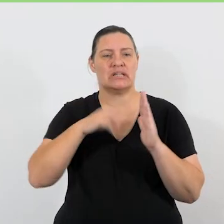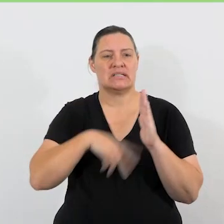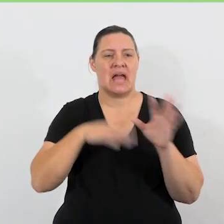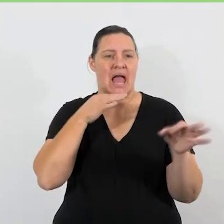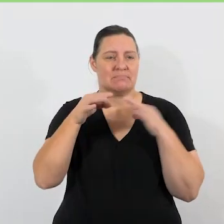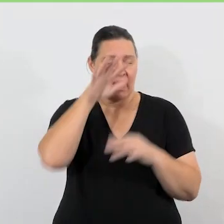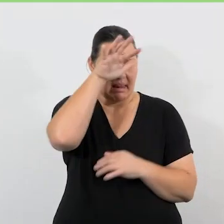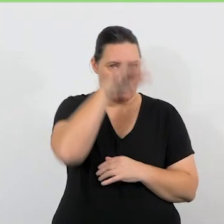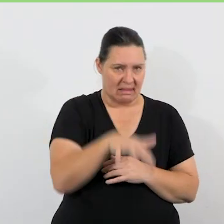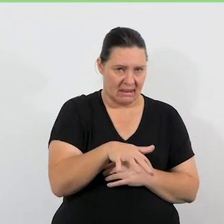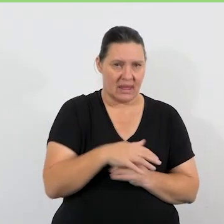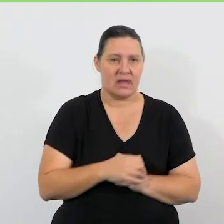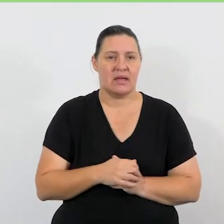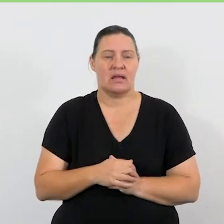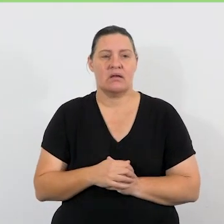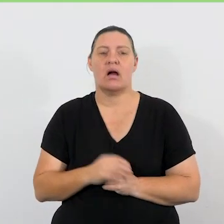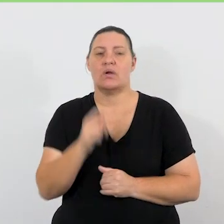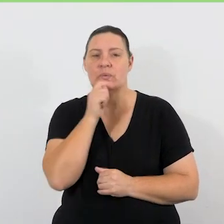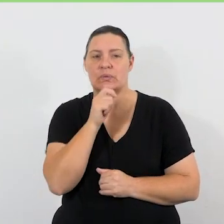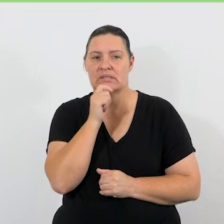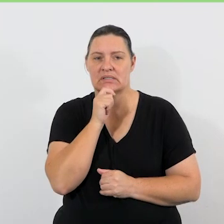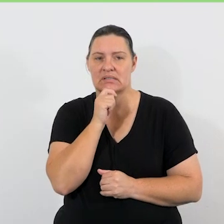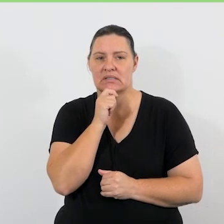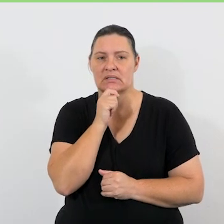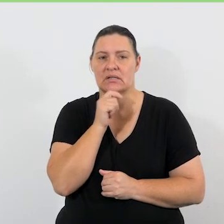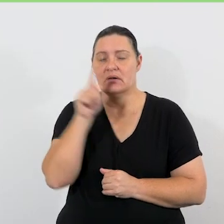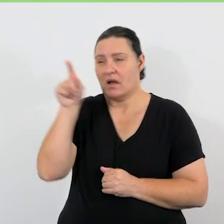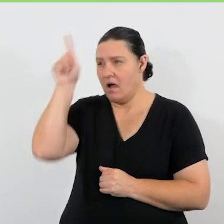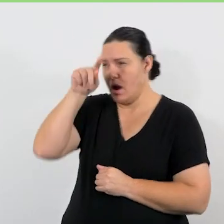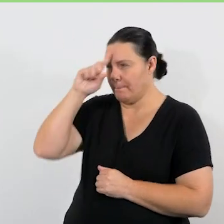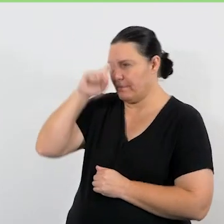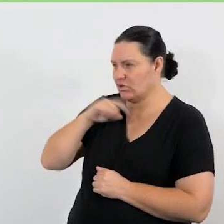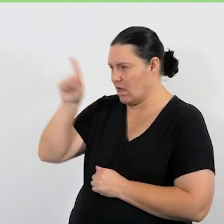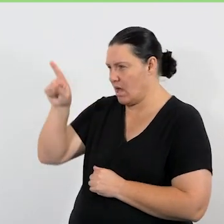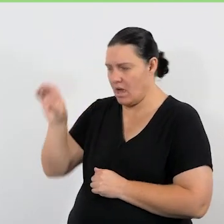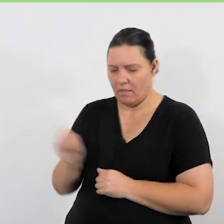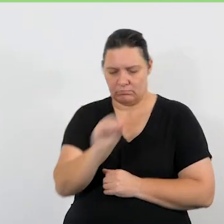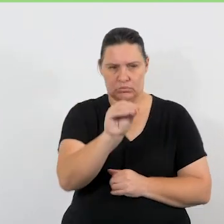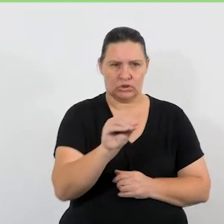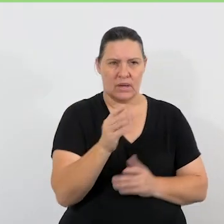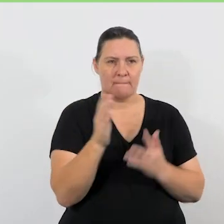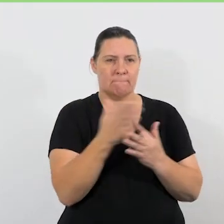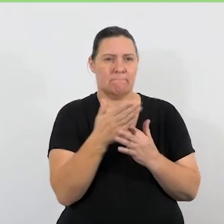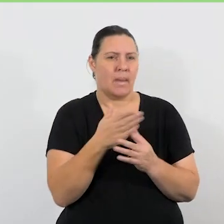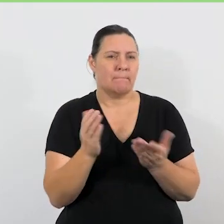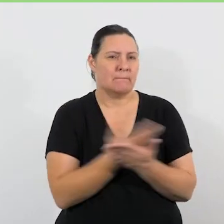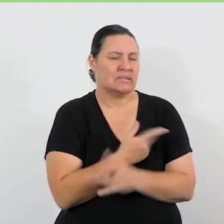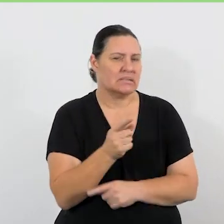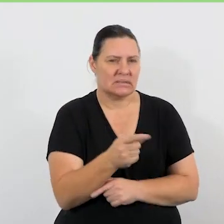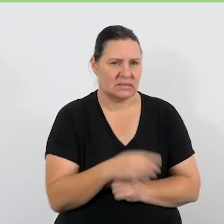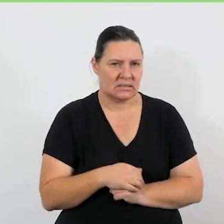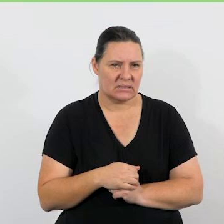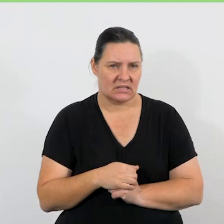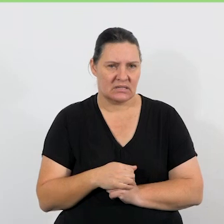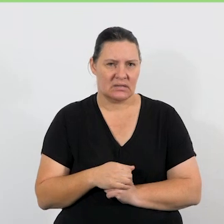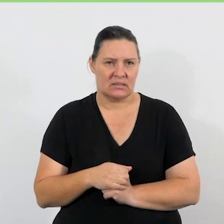the descriptions in the table below and use the diagram to complete the missing parts in